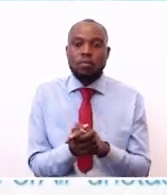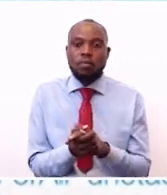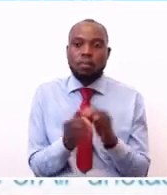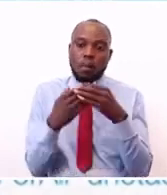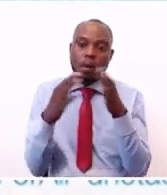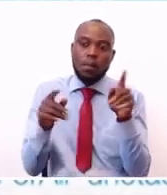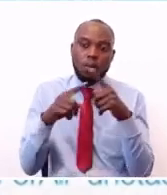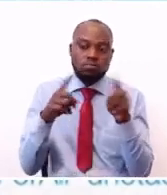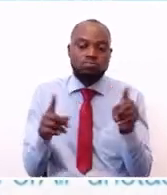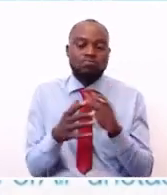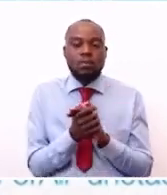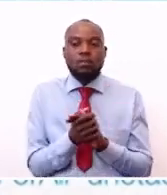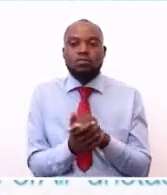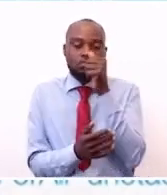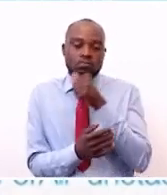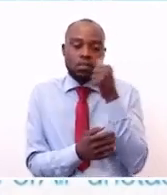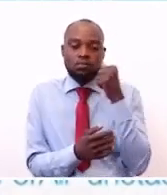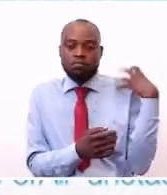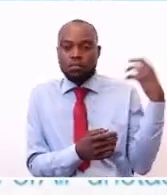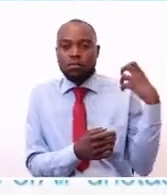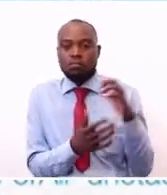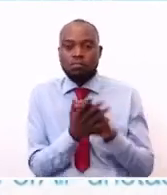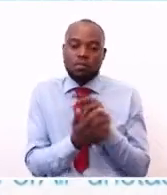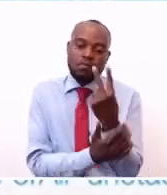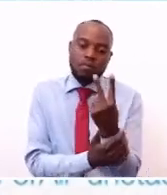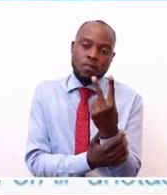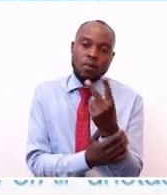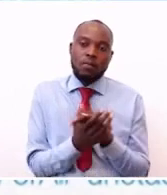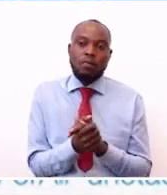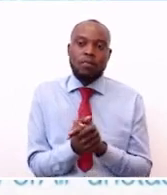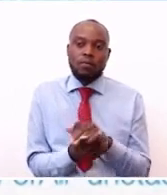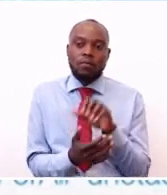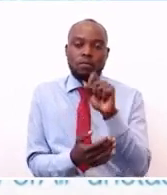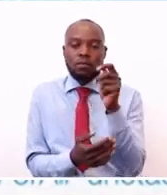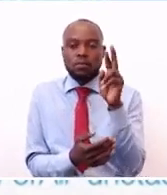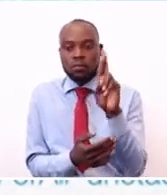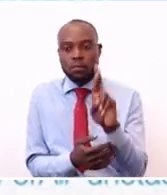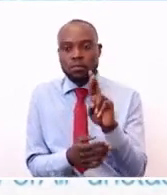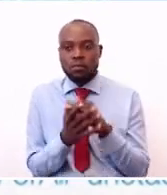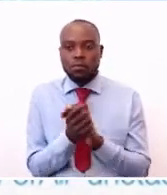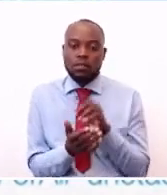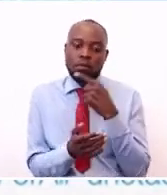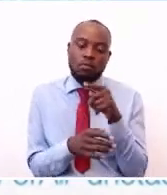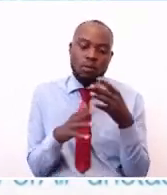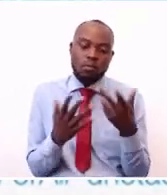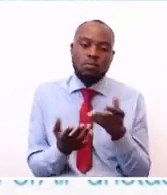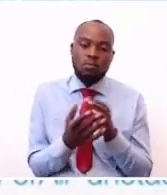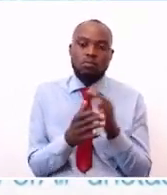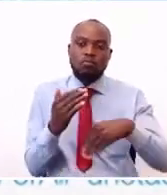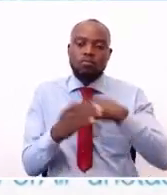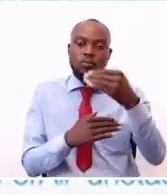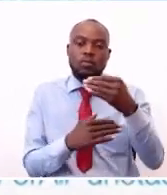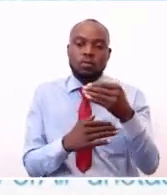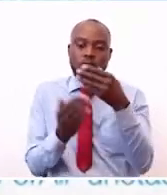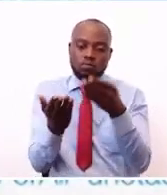private government external debt is twice their SDR allocation. So it gives you a sense of how, in fact, it was a